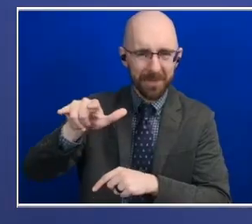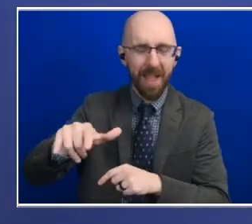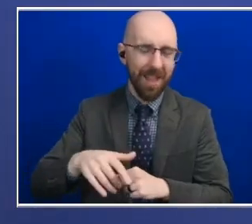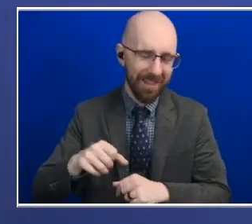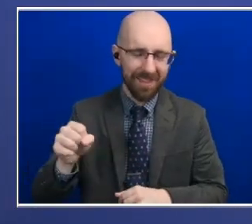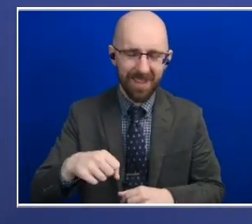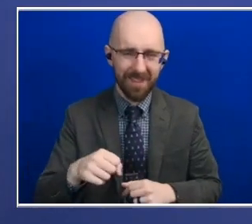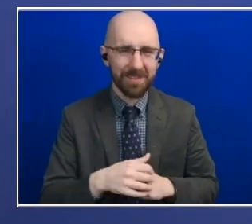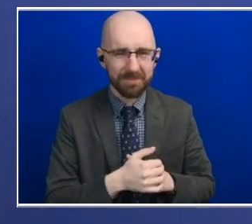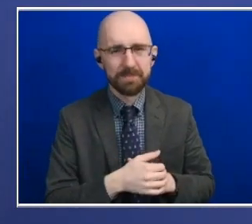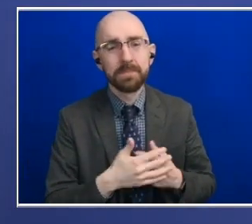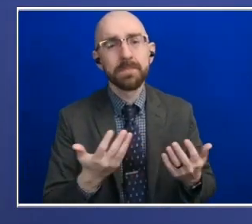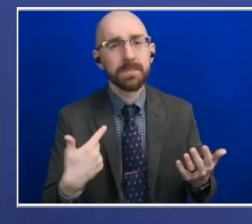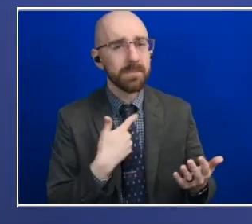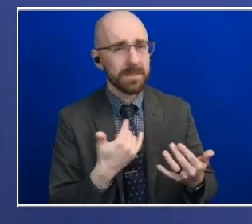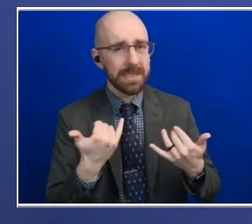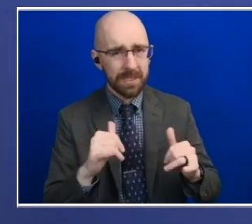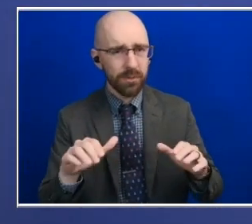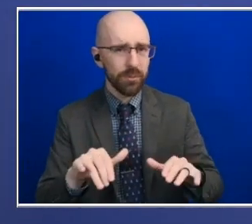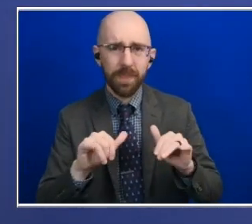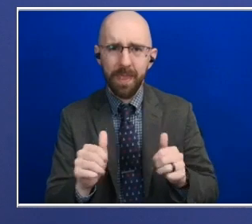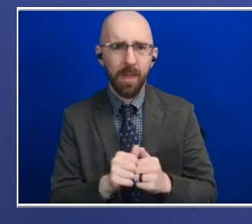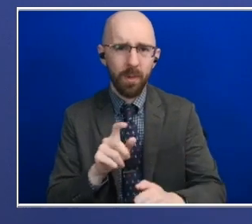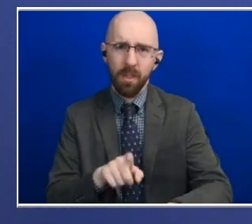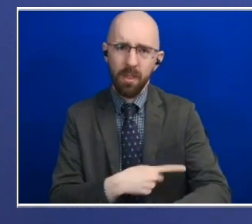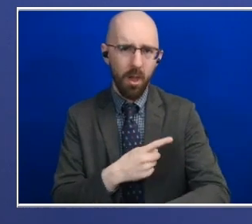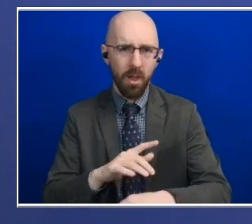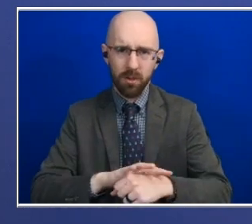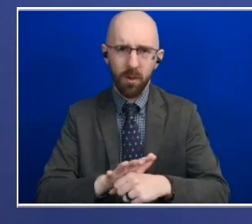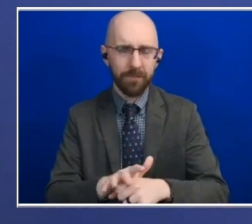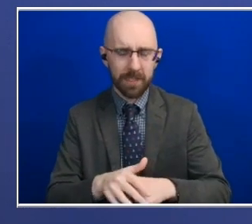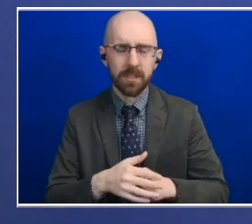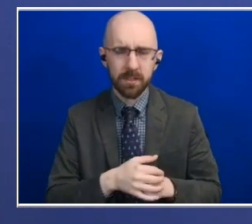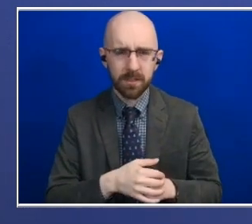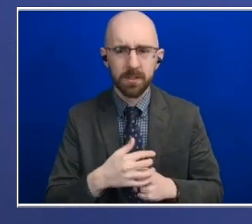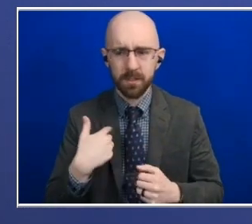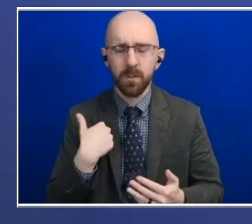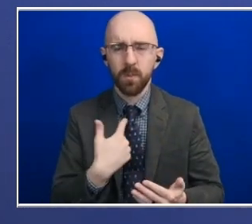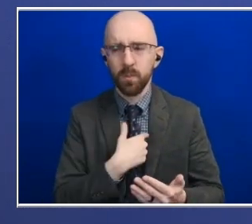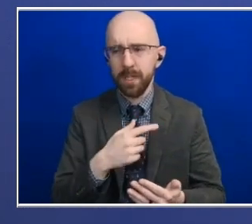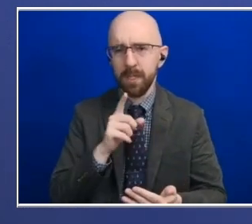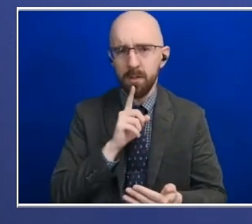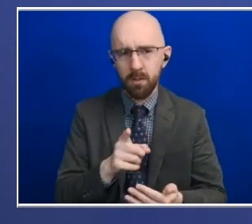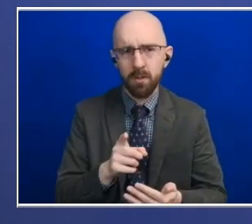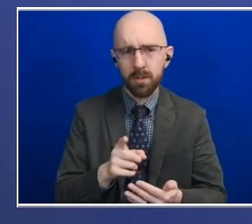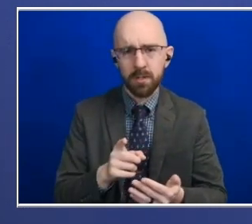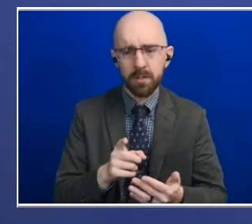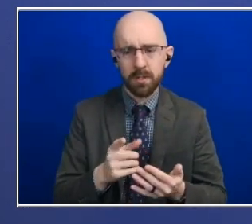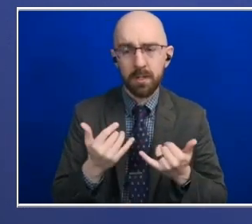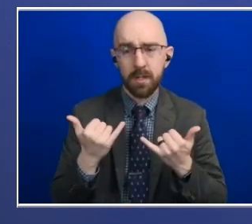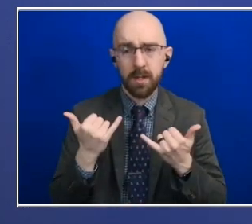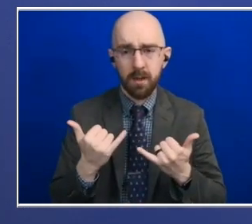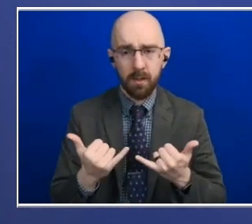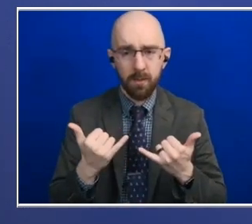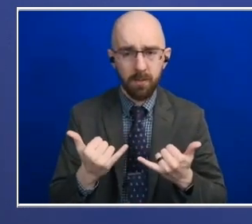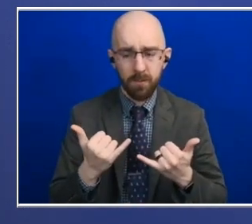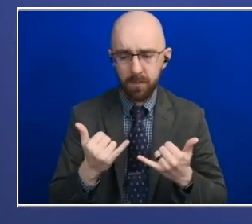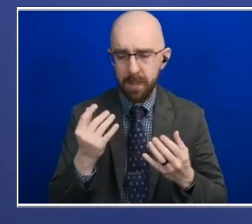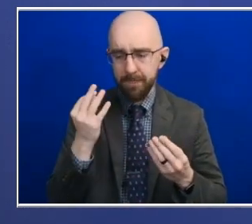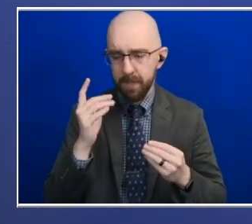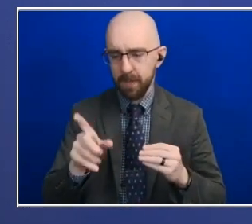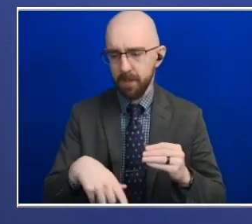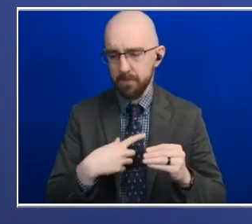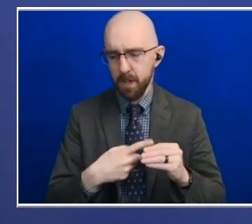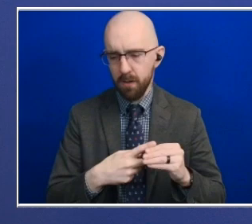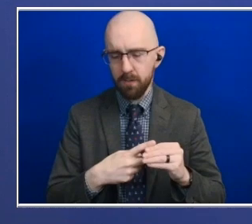and we're still doing that with long COVID. We are now thinking about long